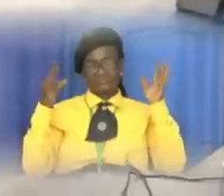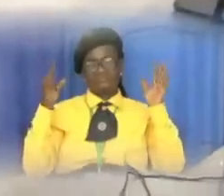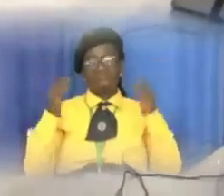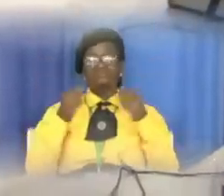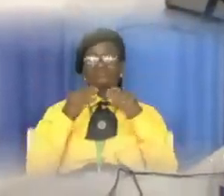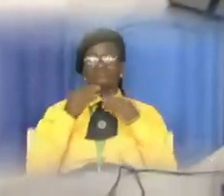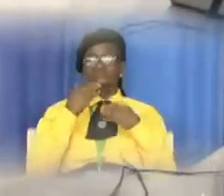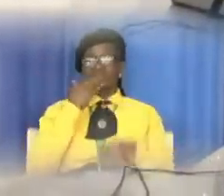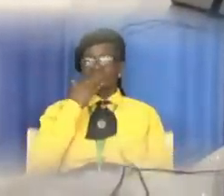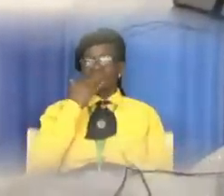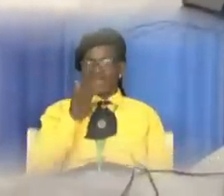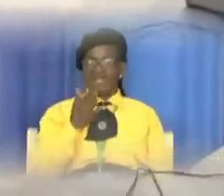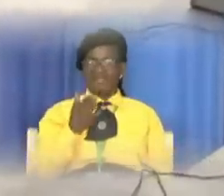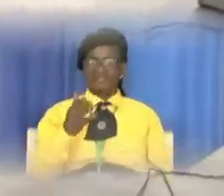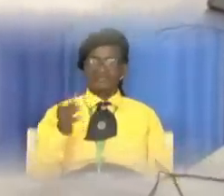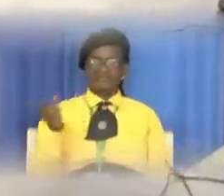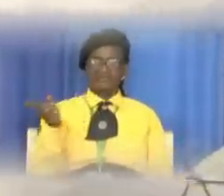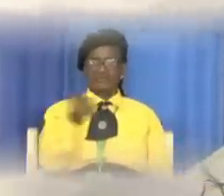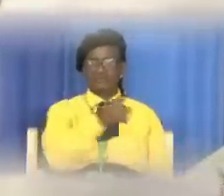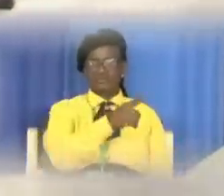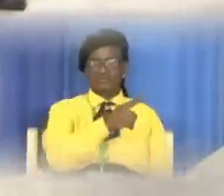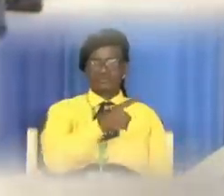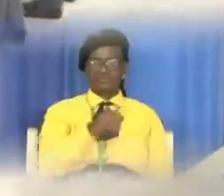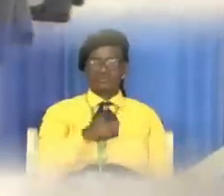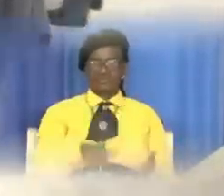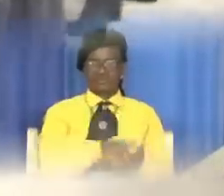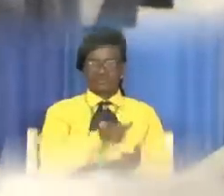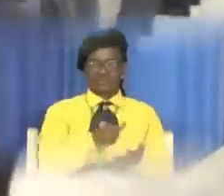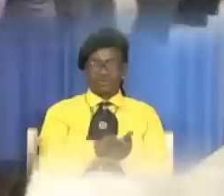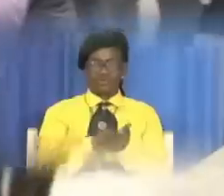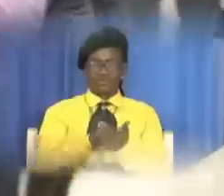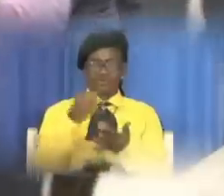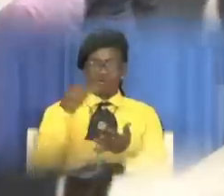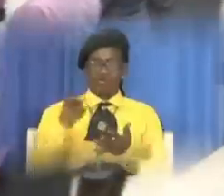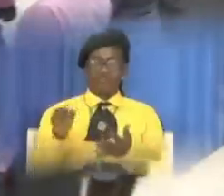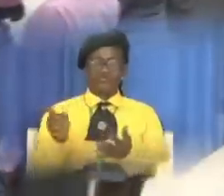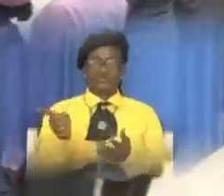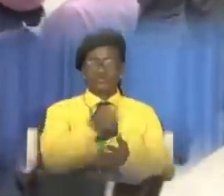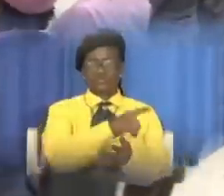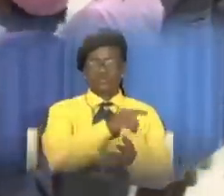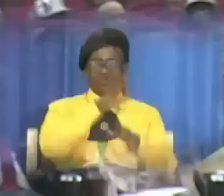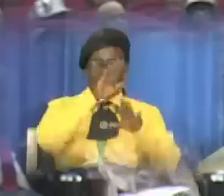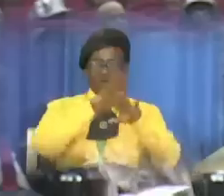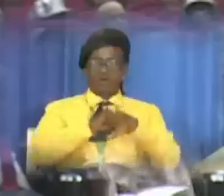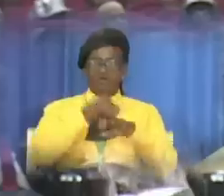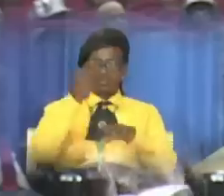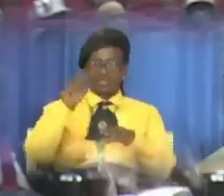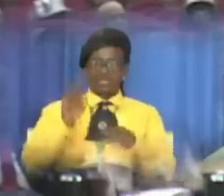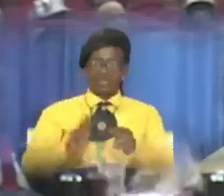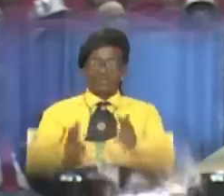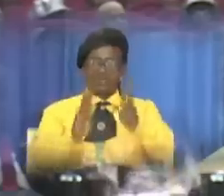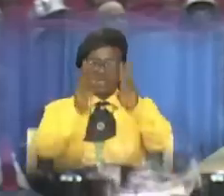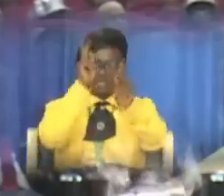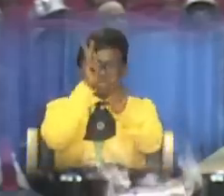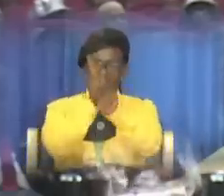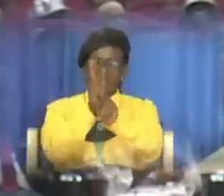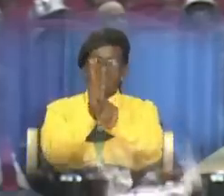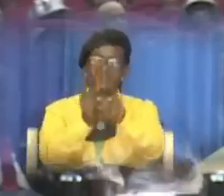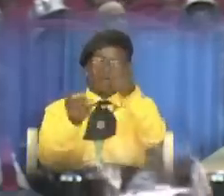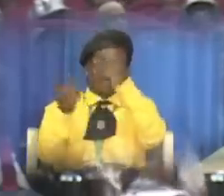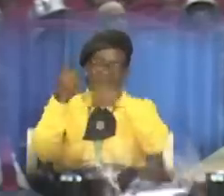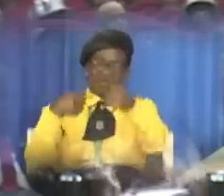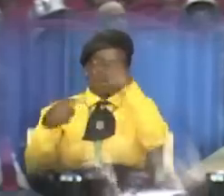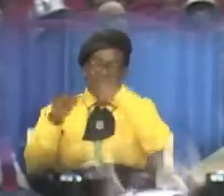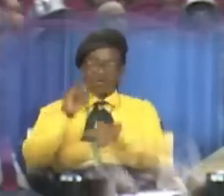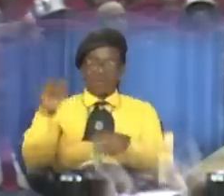Thank you. Those of you who are here on the way, keep coming and pray as you come. Those of us who are